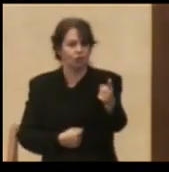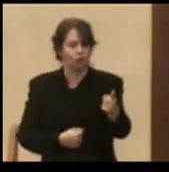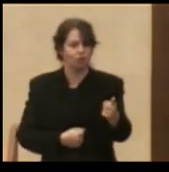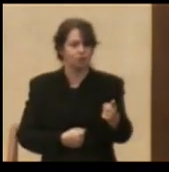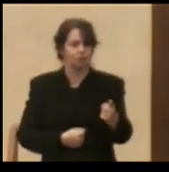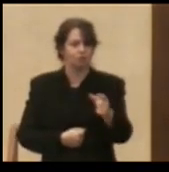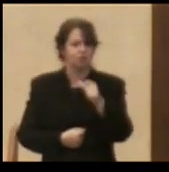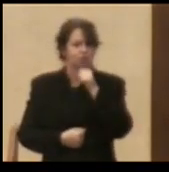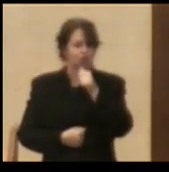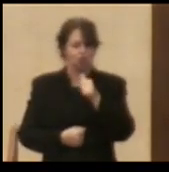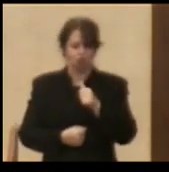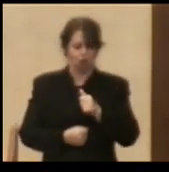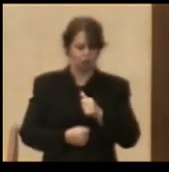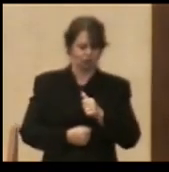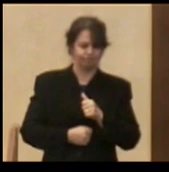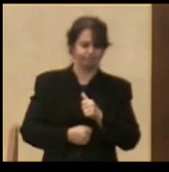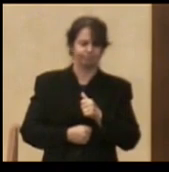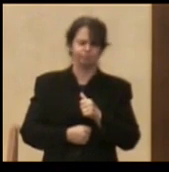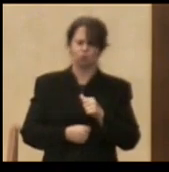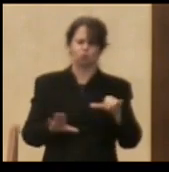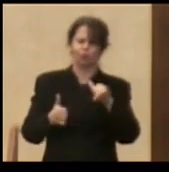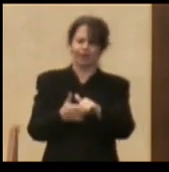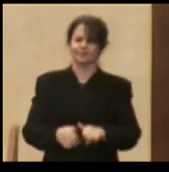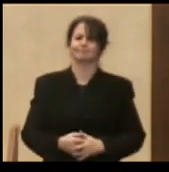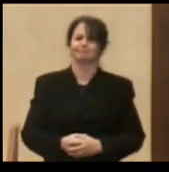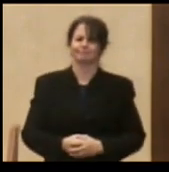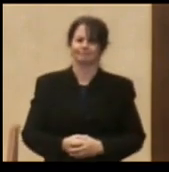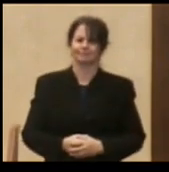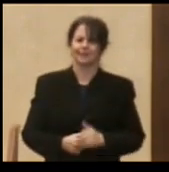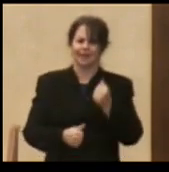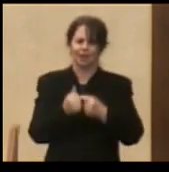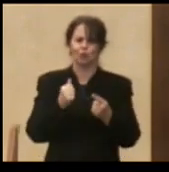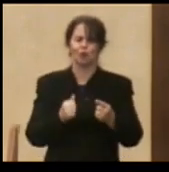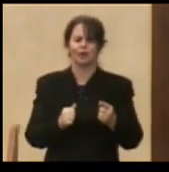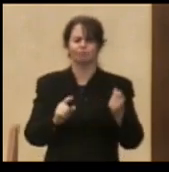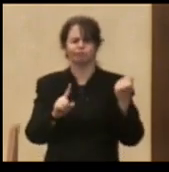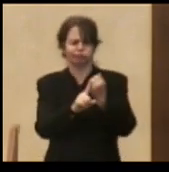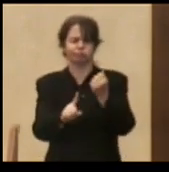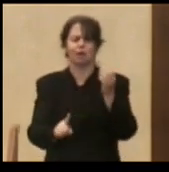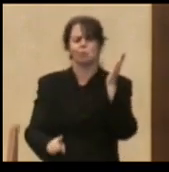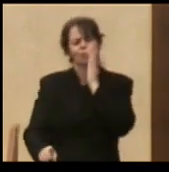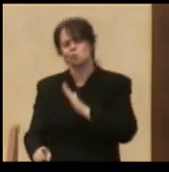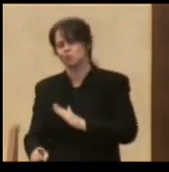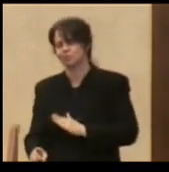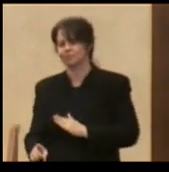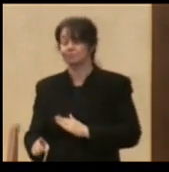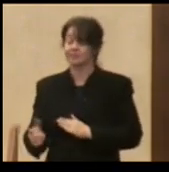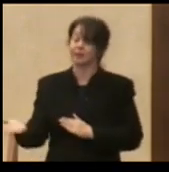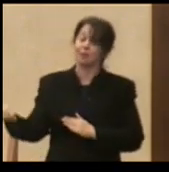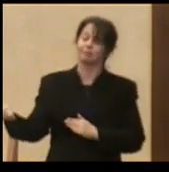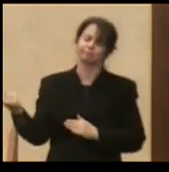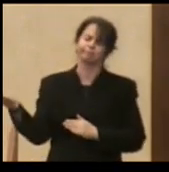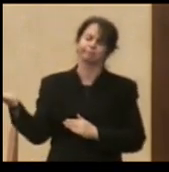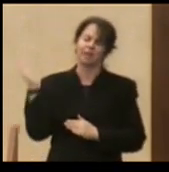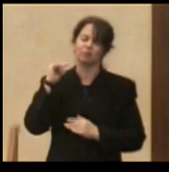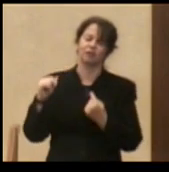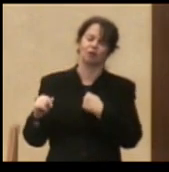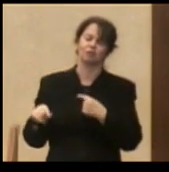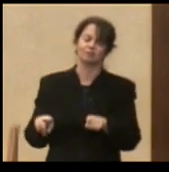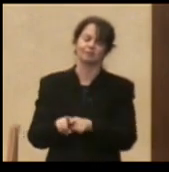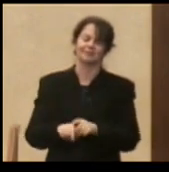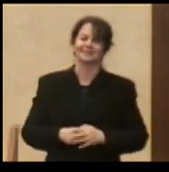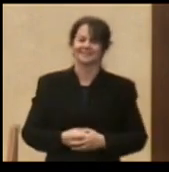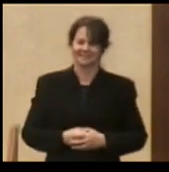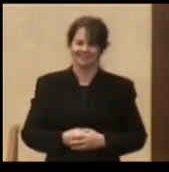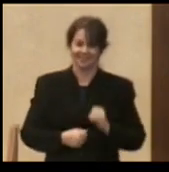not resist an evildoer. But if anyone strikes you on the right cheek, turn the other also. And